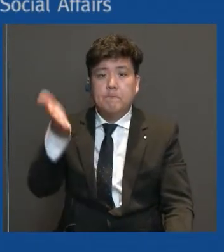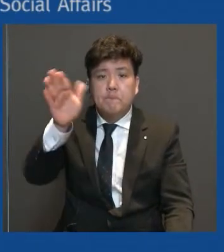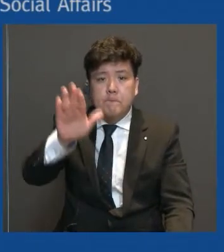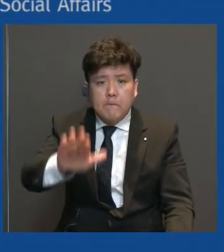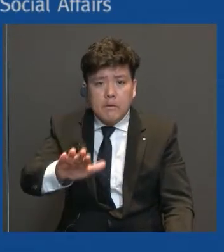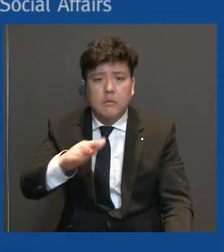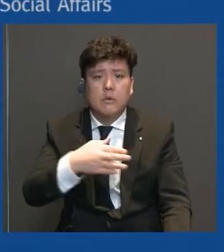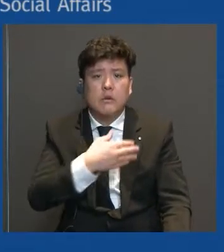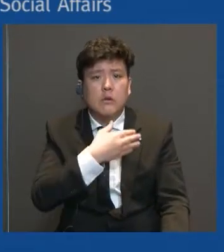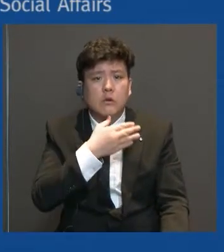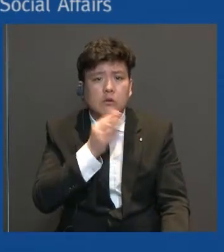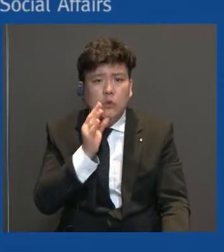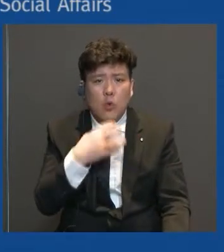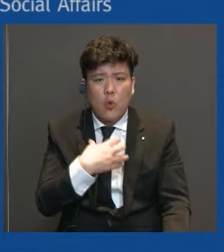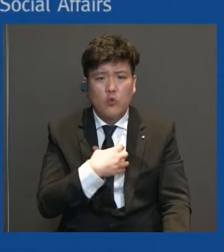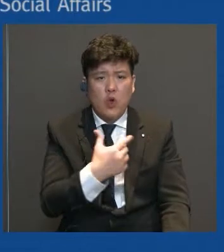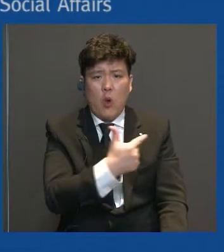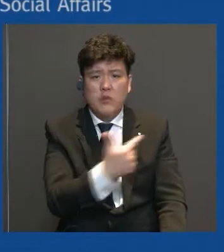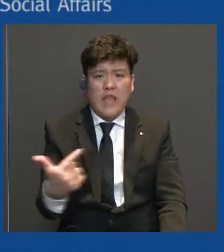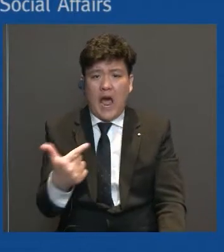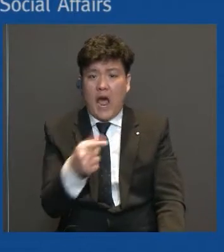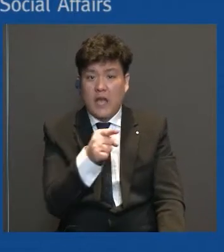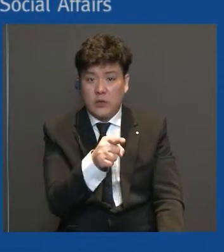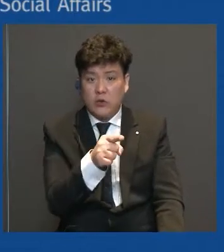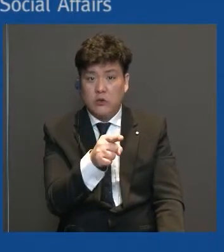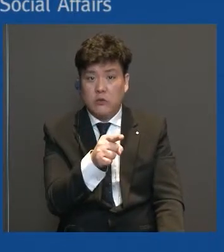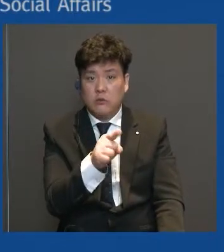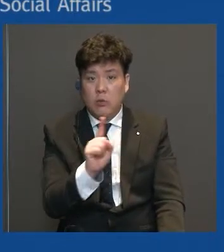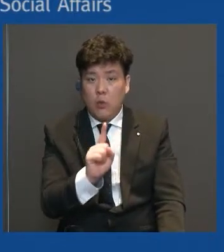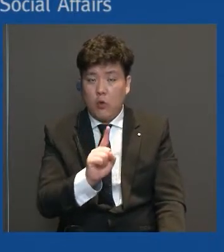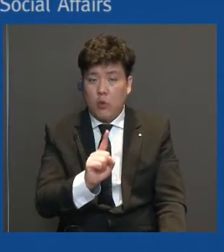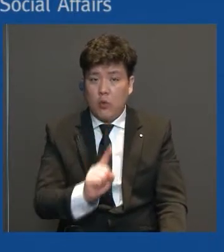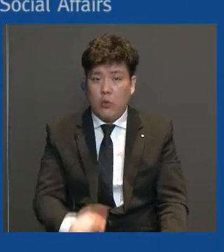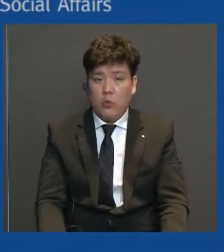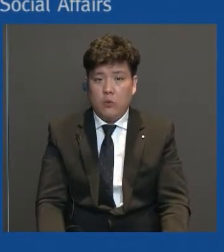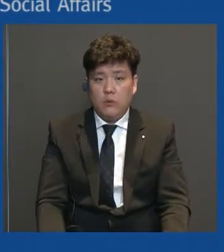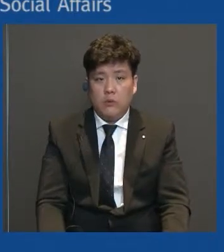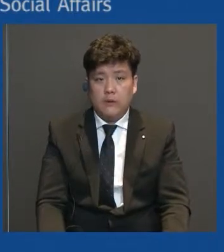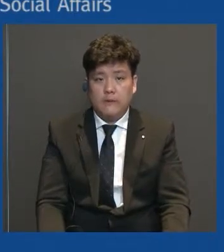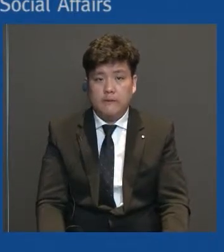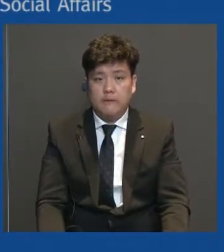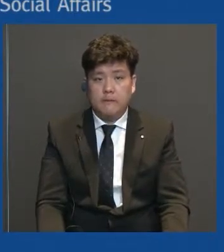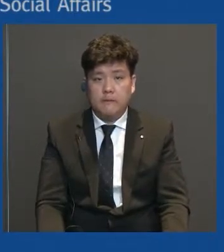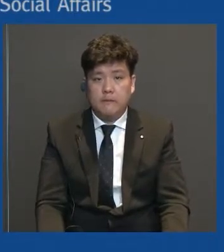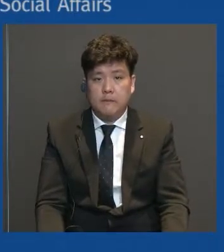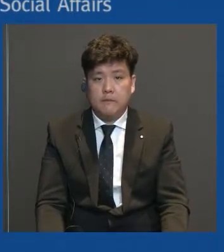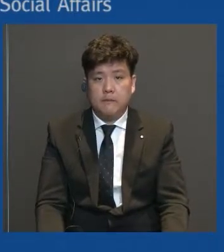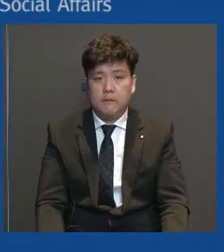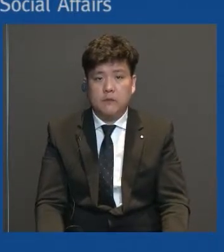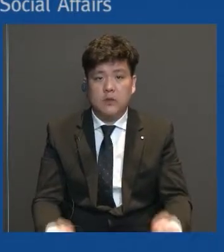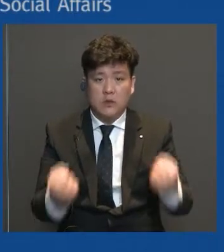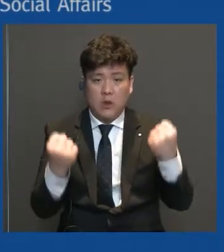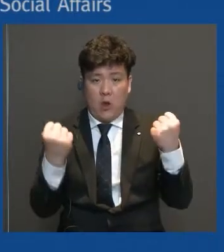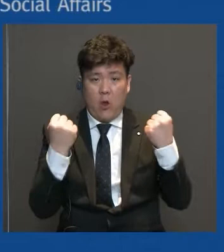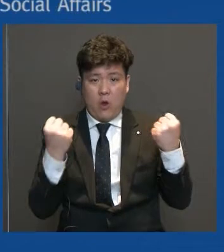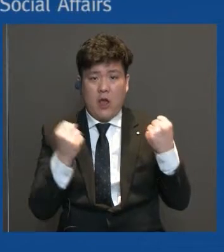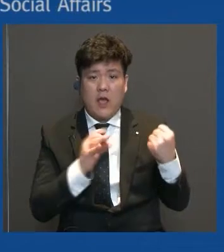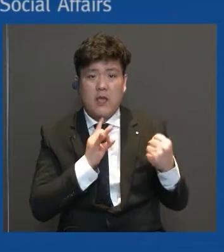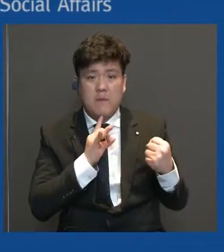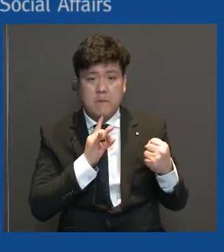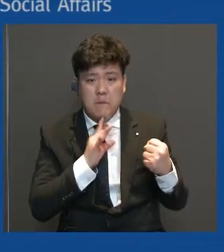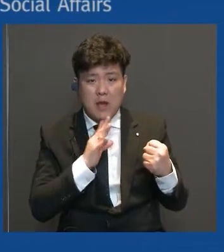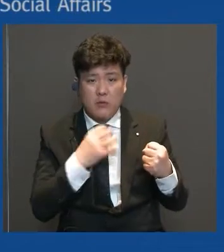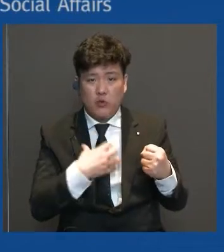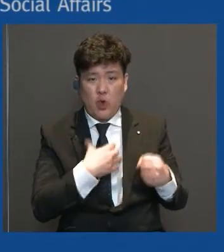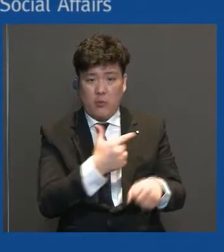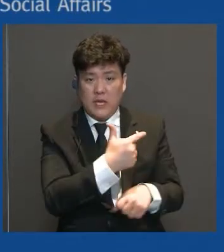I captured the sentence from the UN Secretary General in his statement on the 30th anniversary of